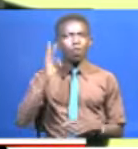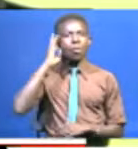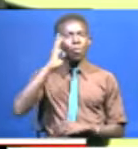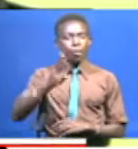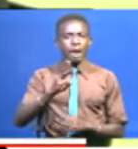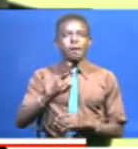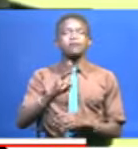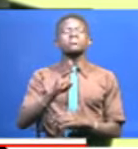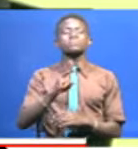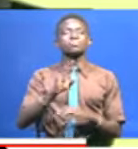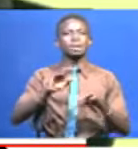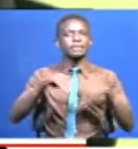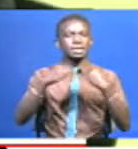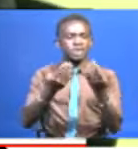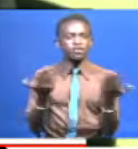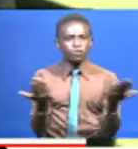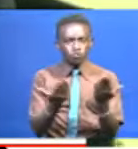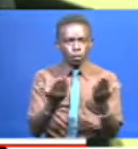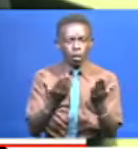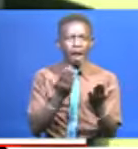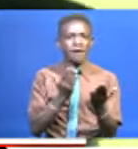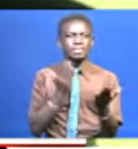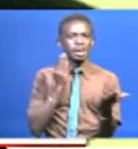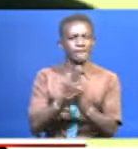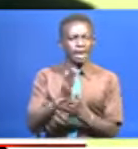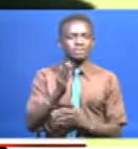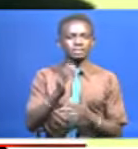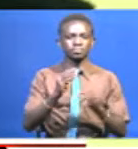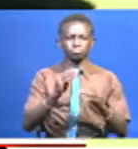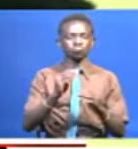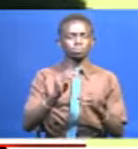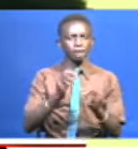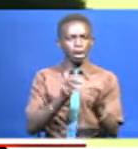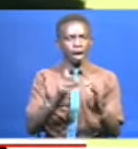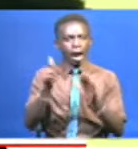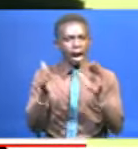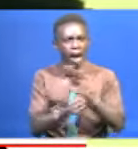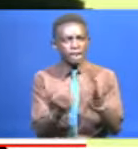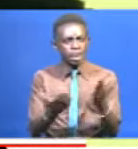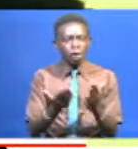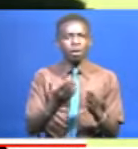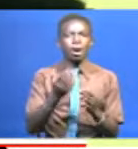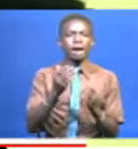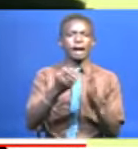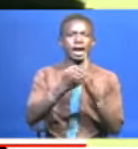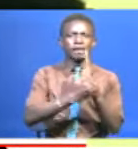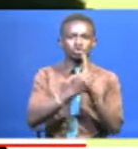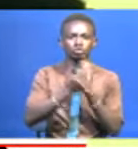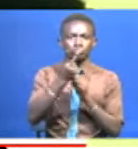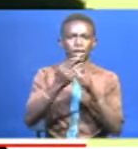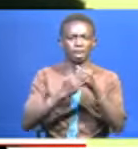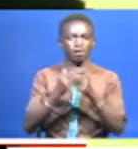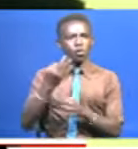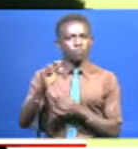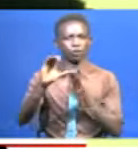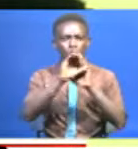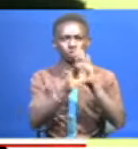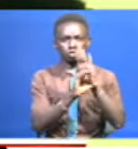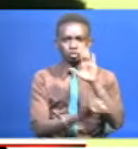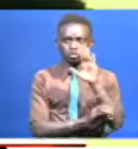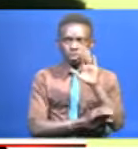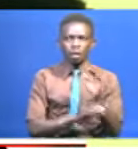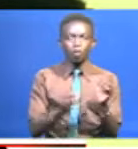under Article 49 of the Constitution by serving him with a photostat copy of the